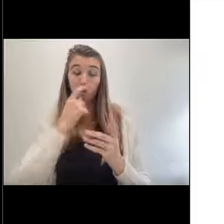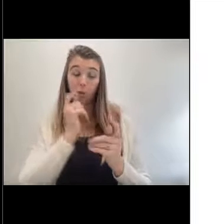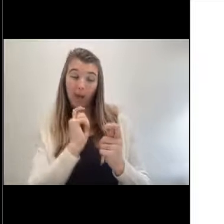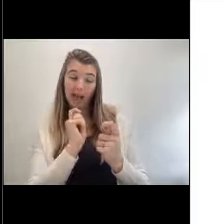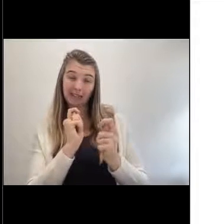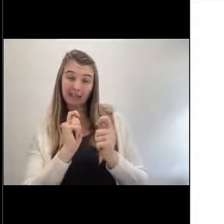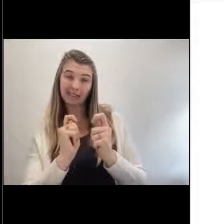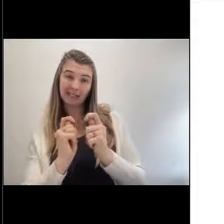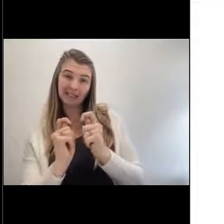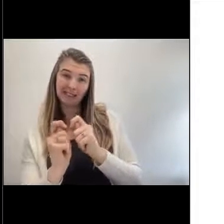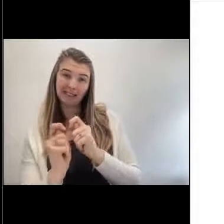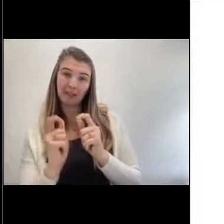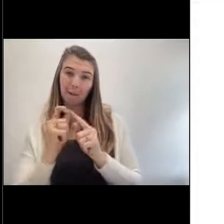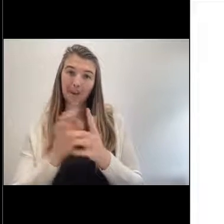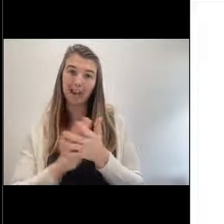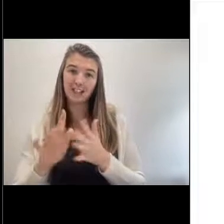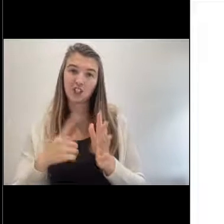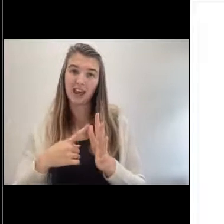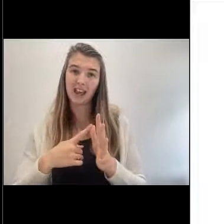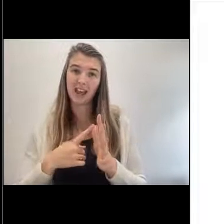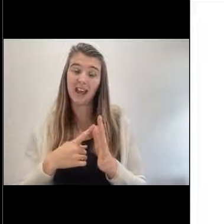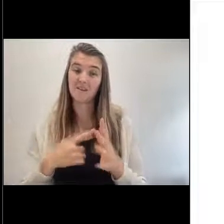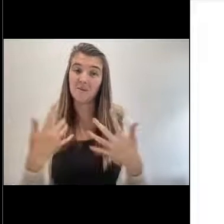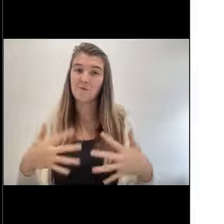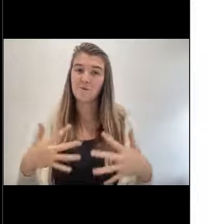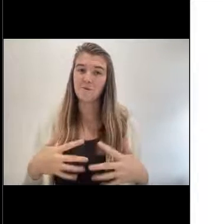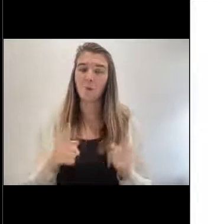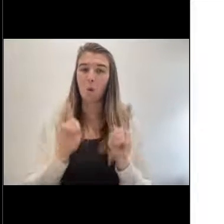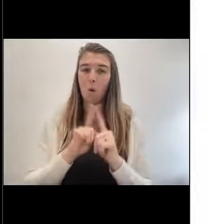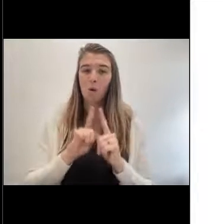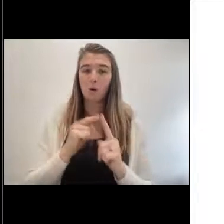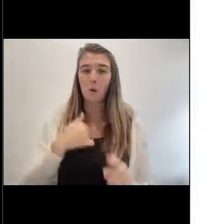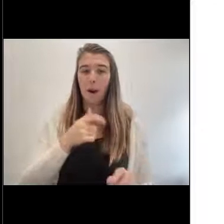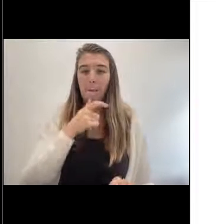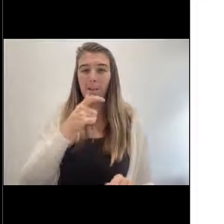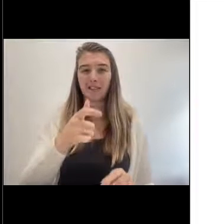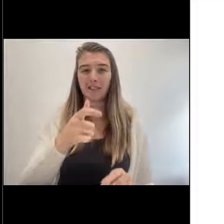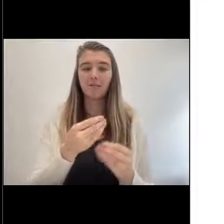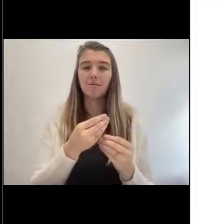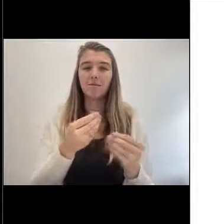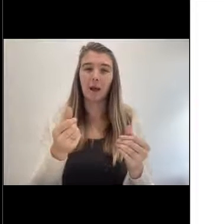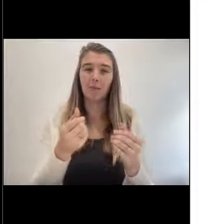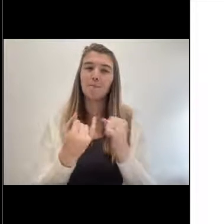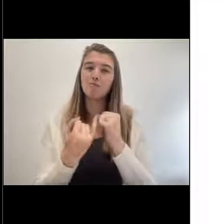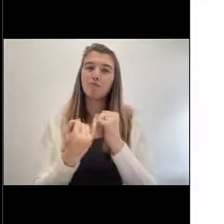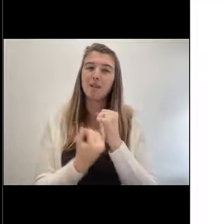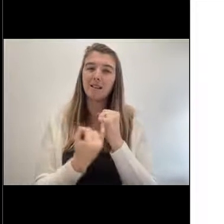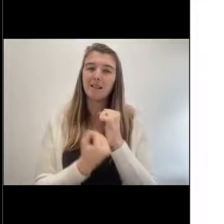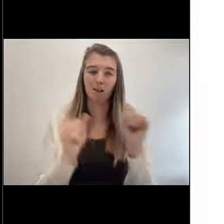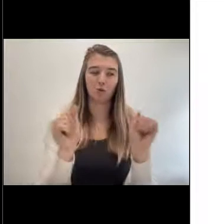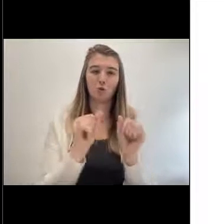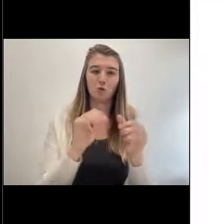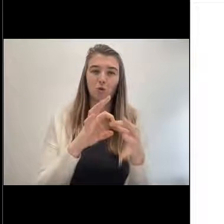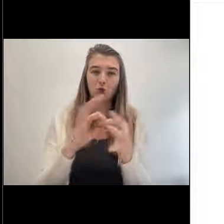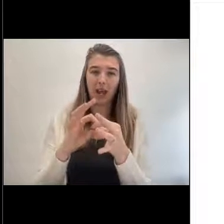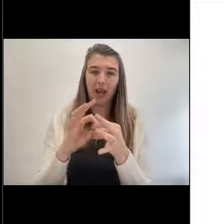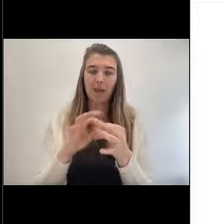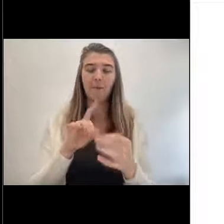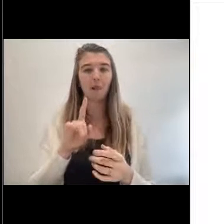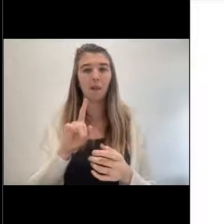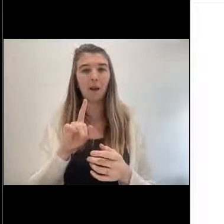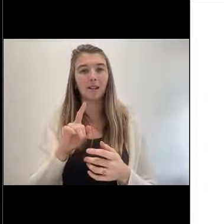that polyhydroxybutyrate is very brittle, and I don't have it here, but it looks like a polyethylene bag, but when you